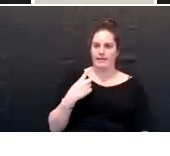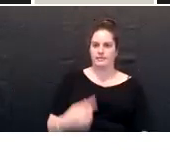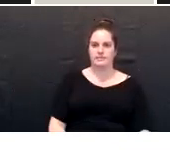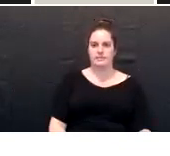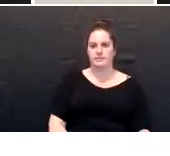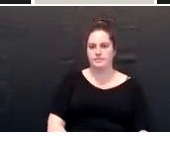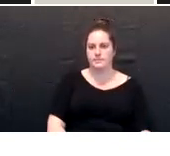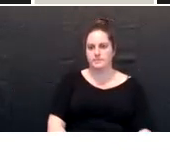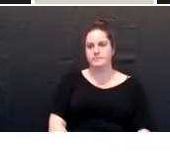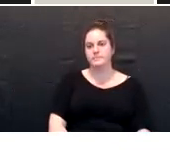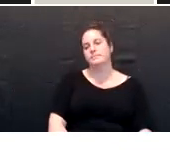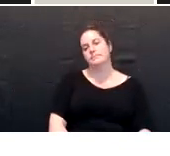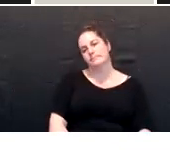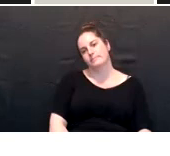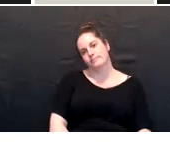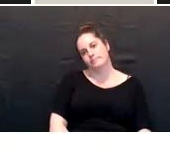question.